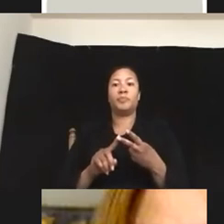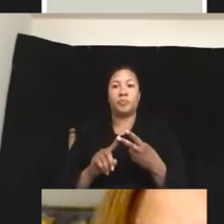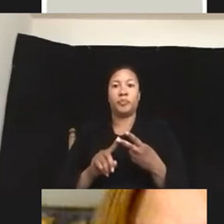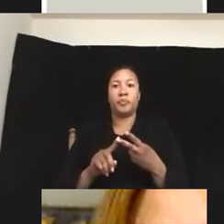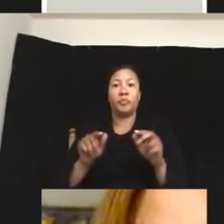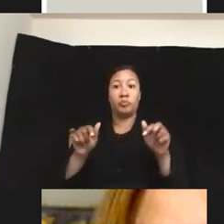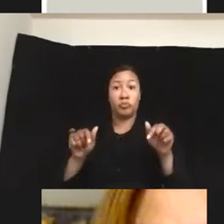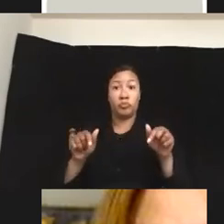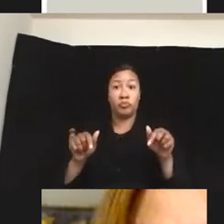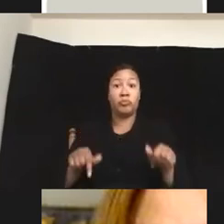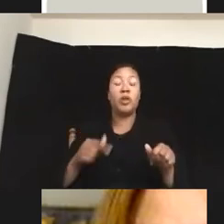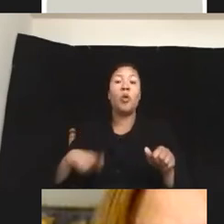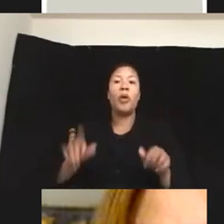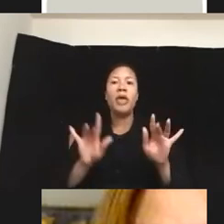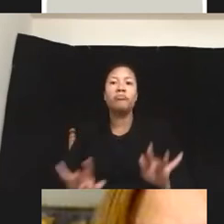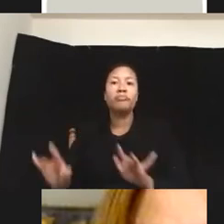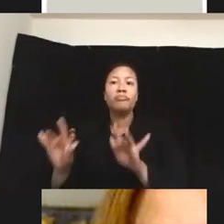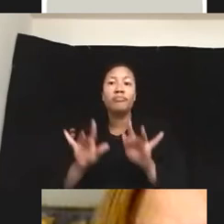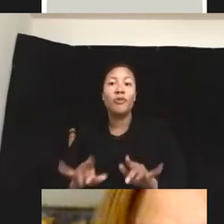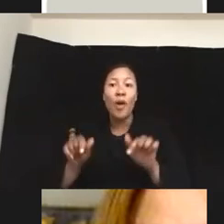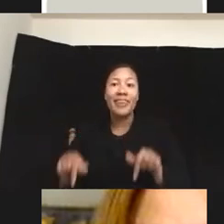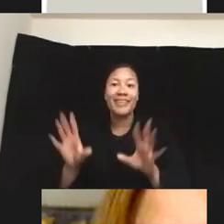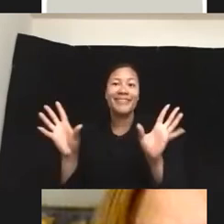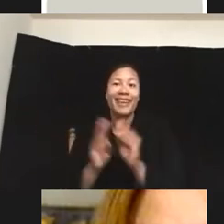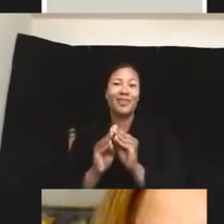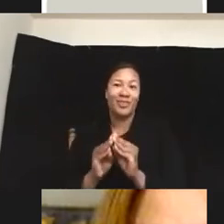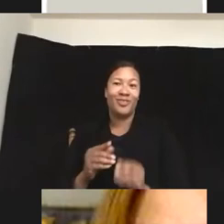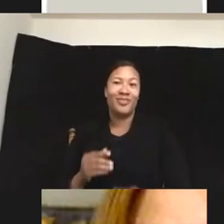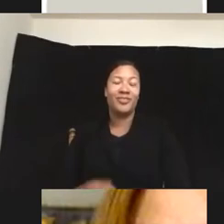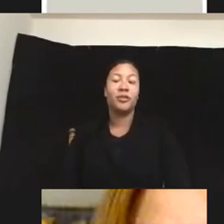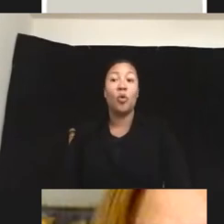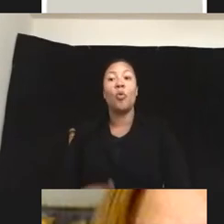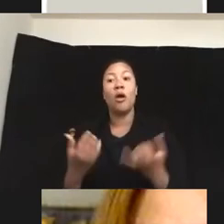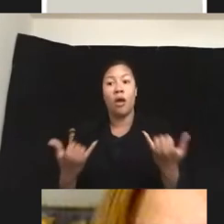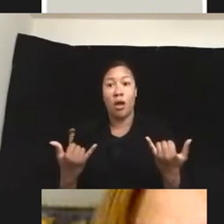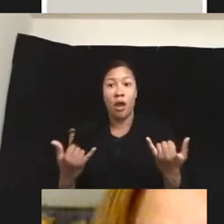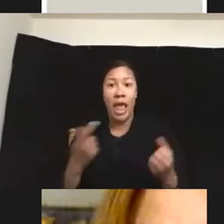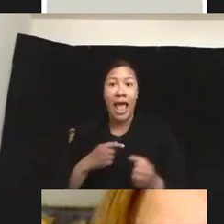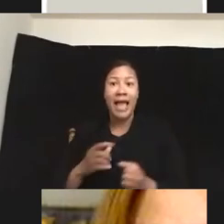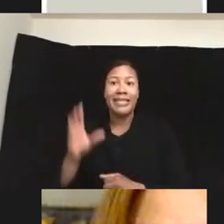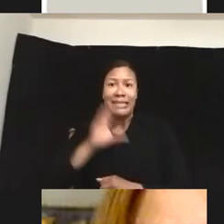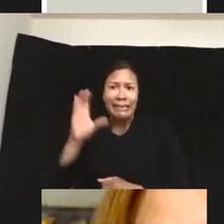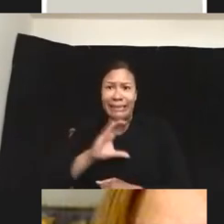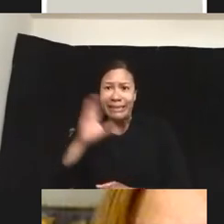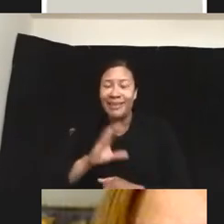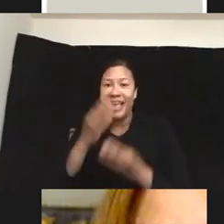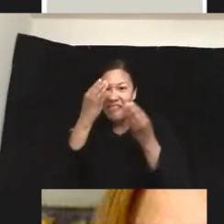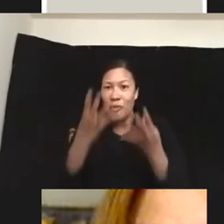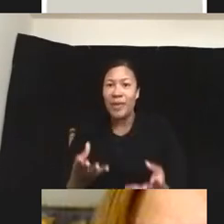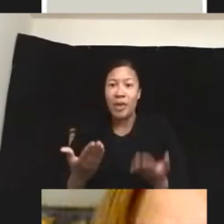this is being recorded. So I'm actually, I'm now, of course, scraping to find the information. So maybe